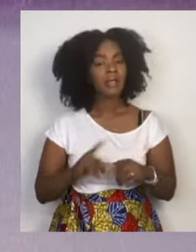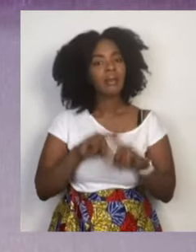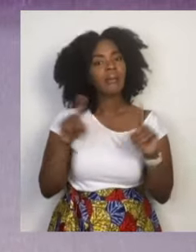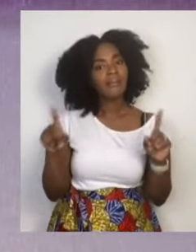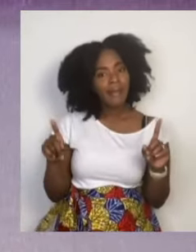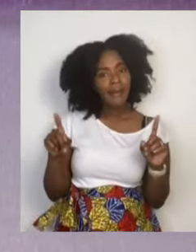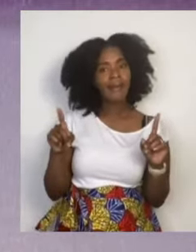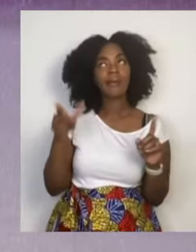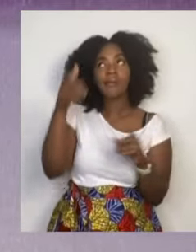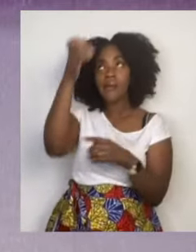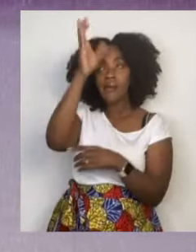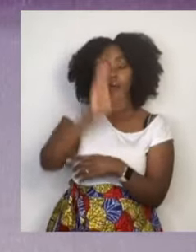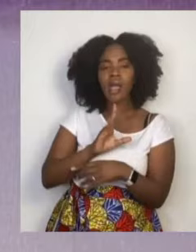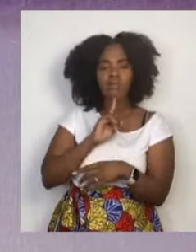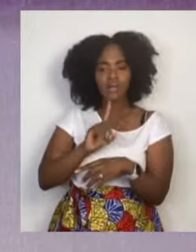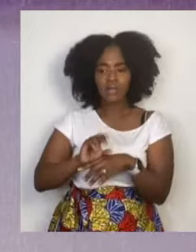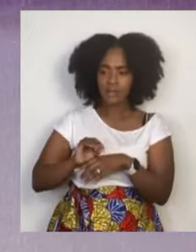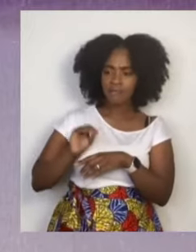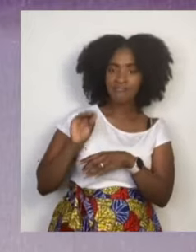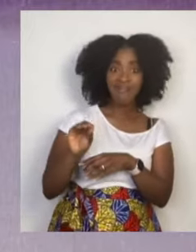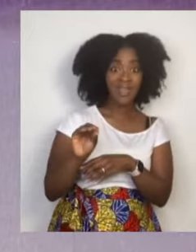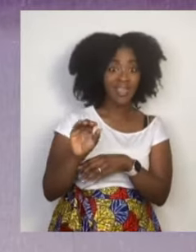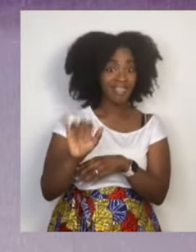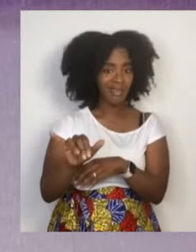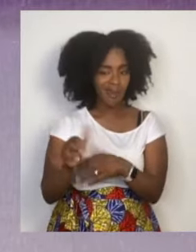inside of you,